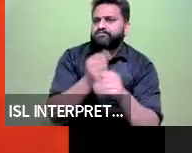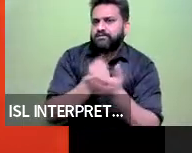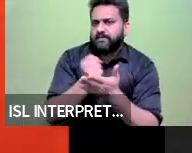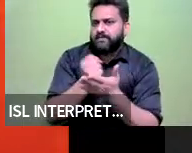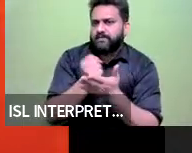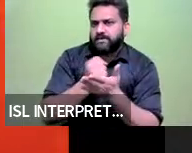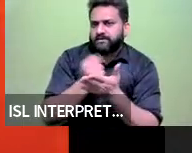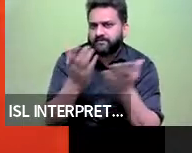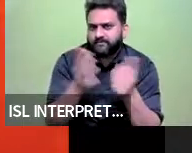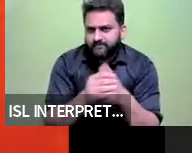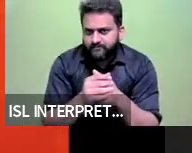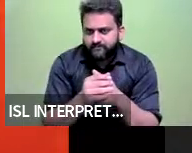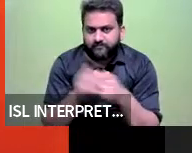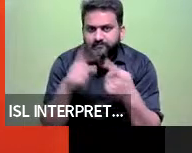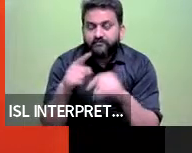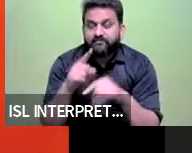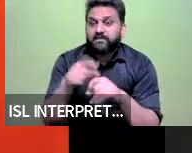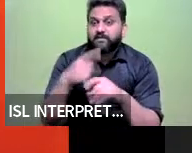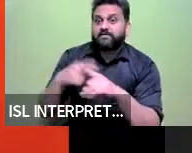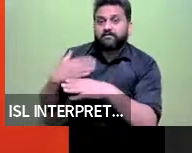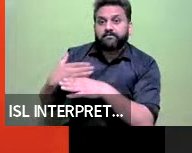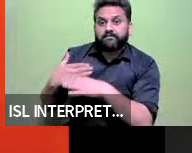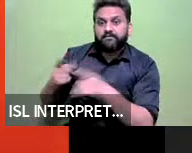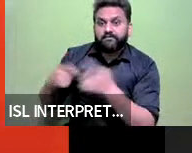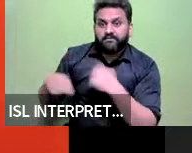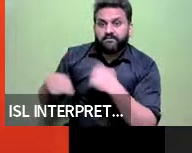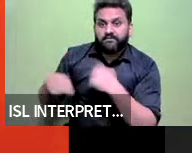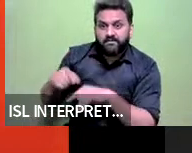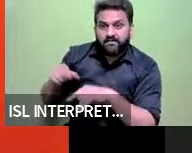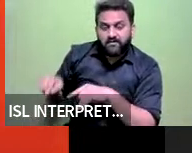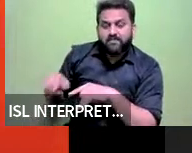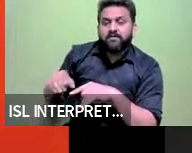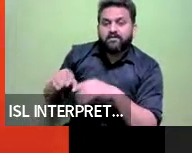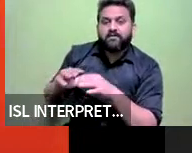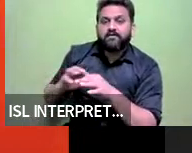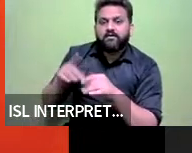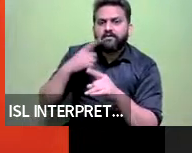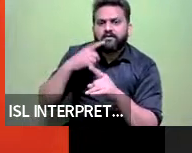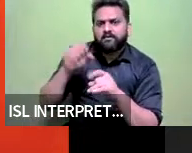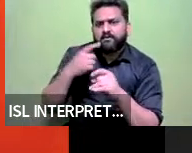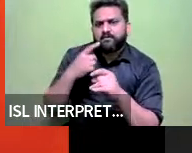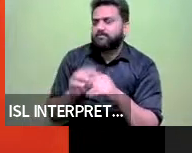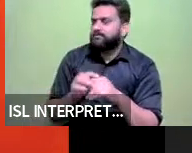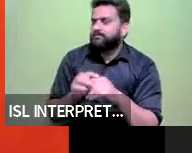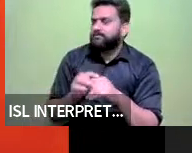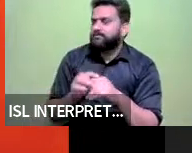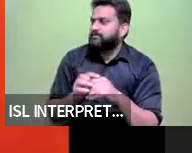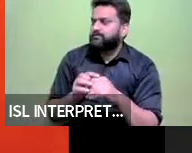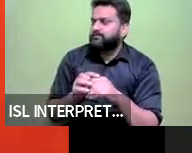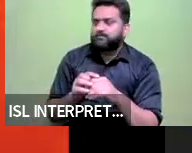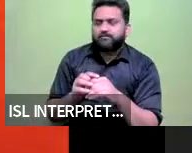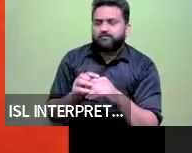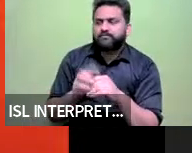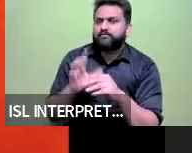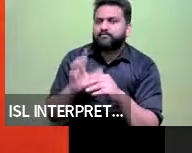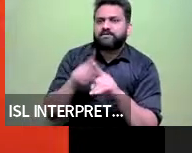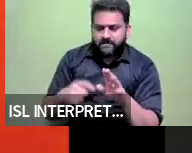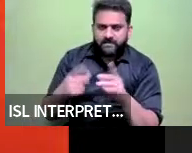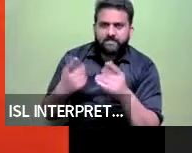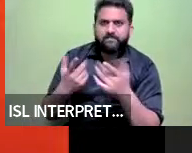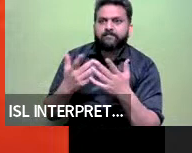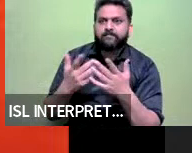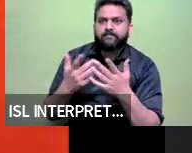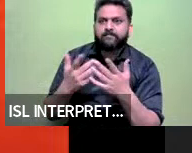With your team partner, you can also show some kind of a signal in that one. If you are losing the time, or you